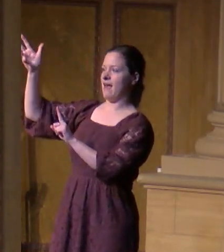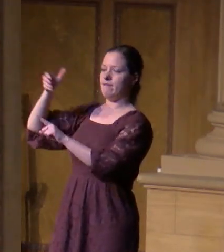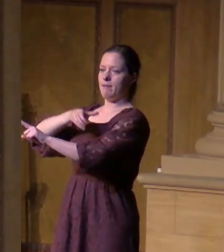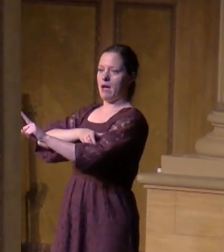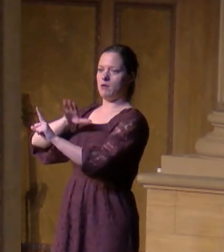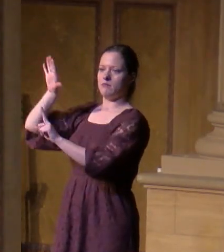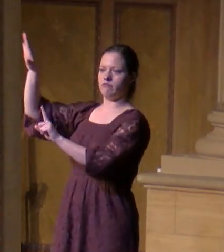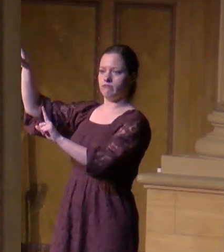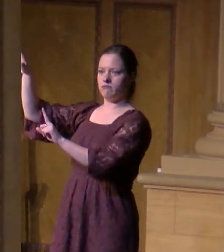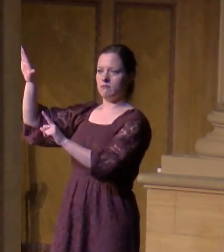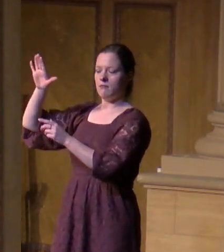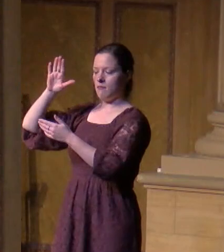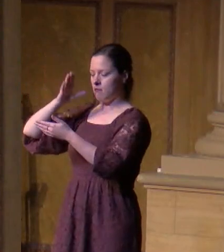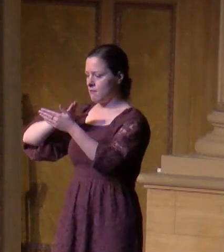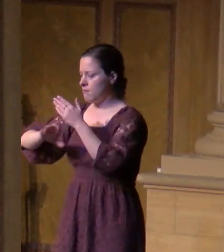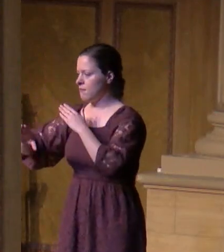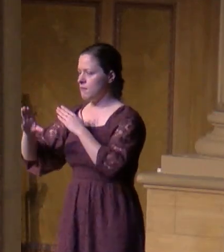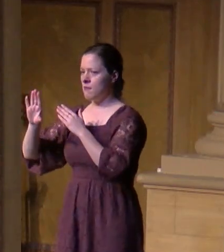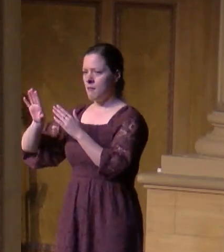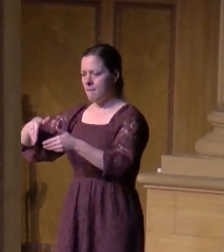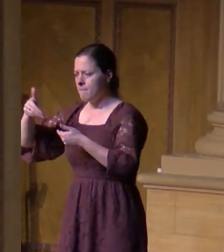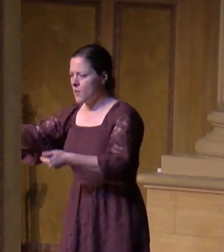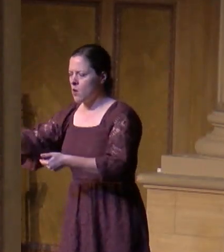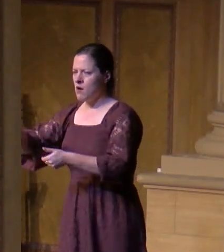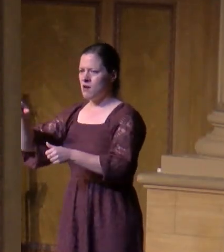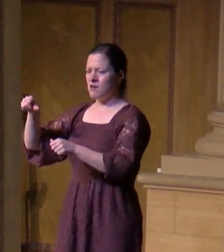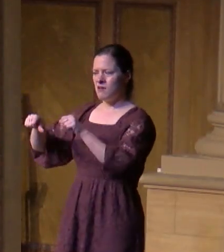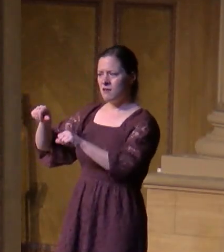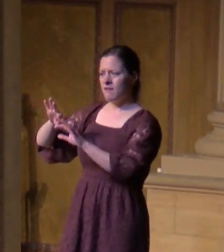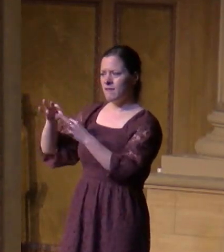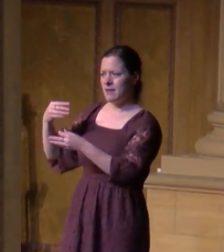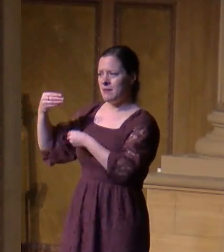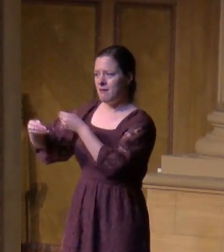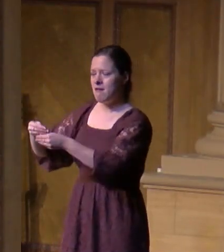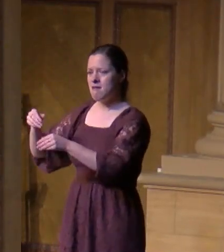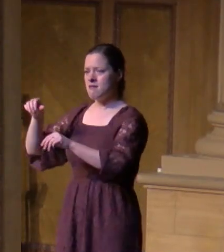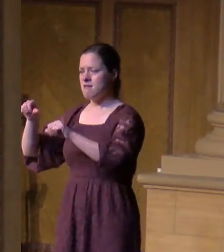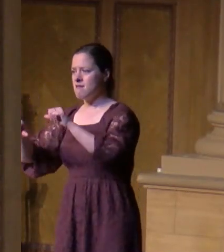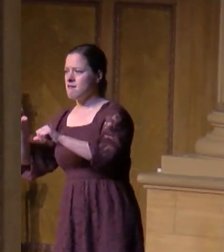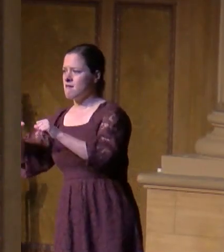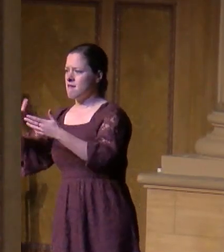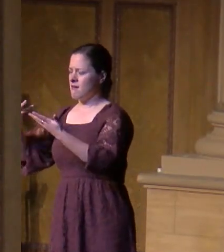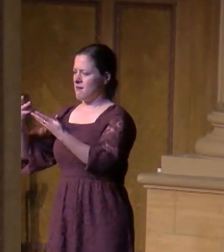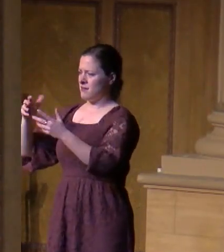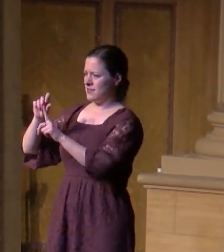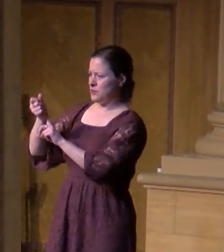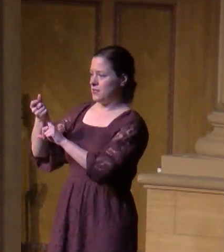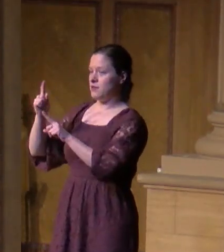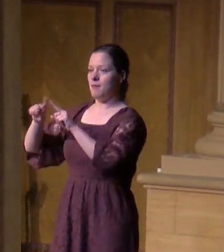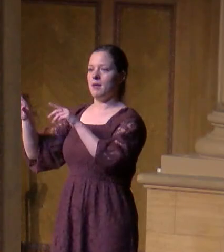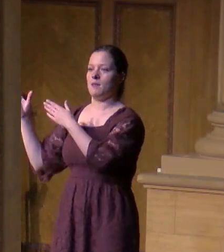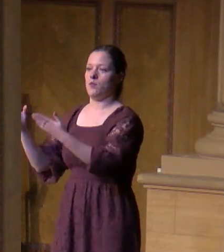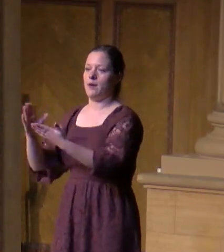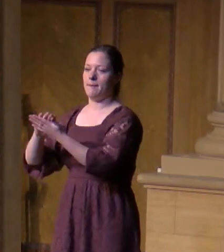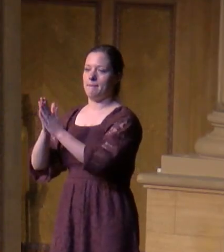by being born in a questionable family line under questionable circumstances but bringing peace